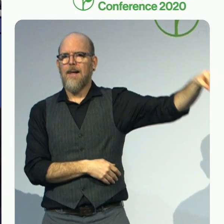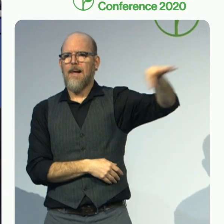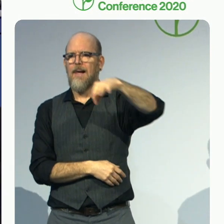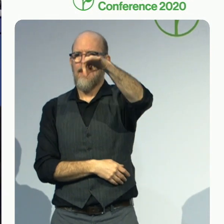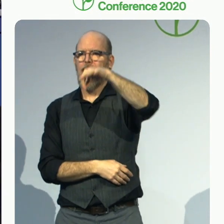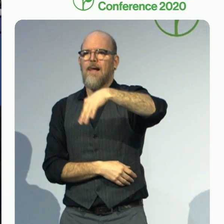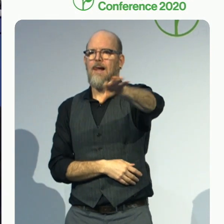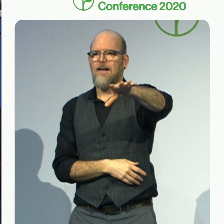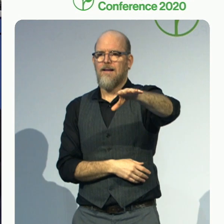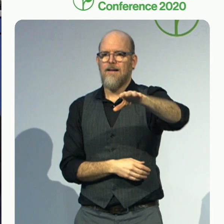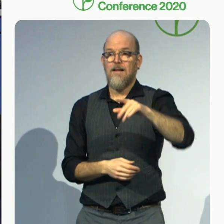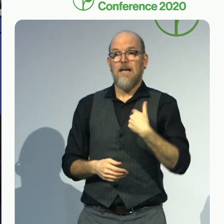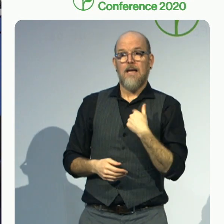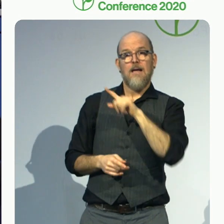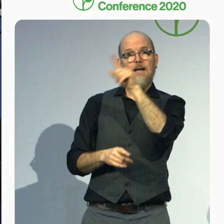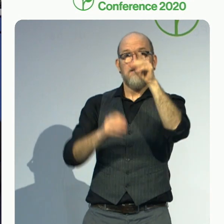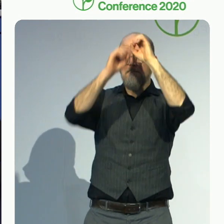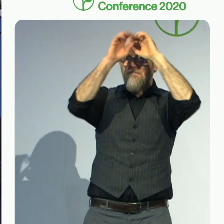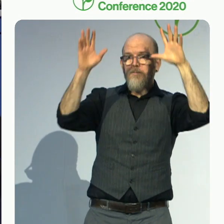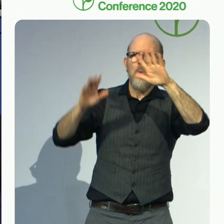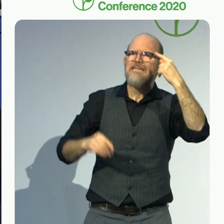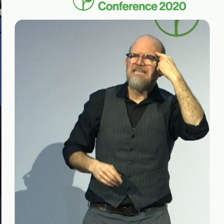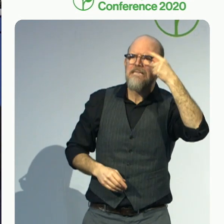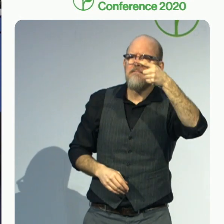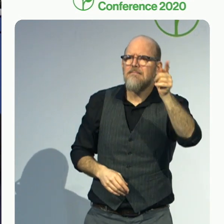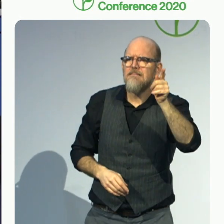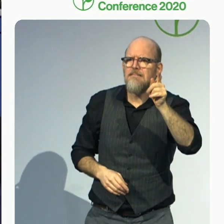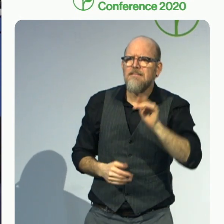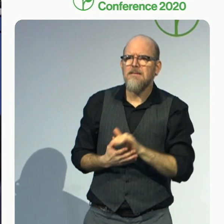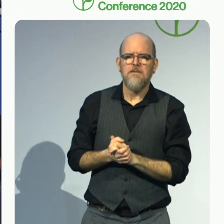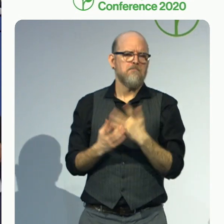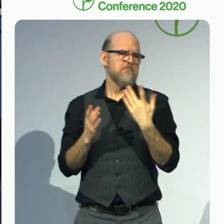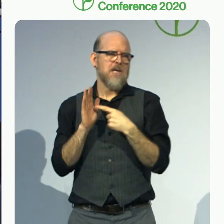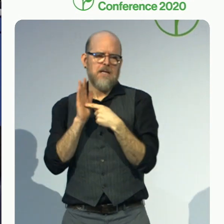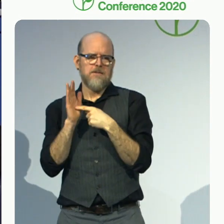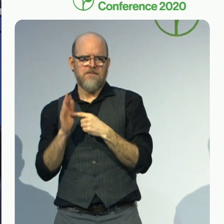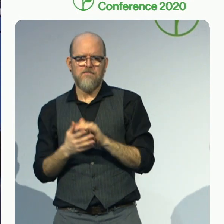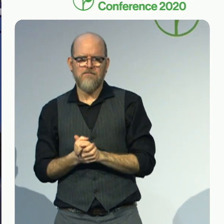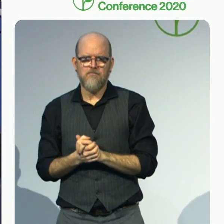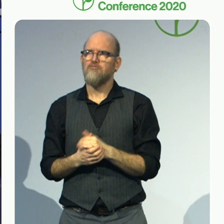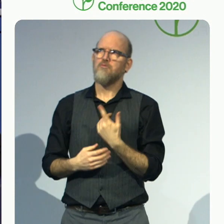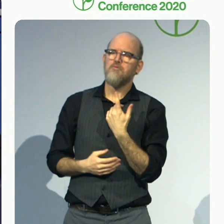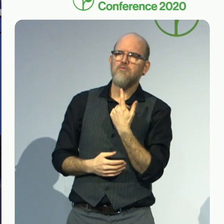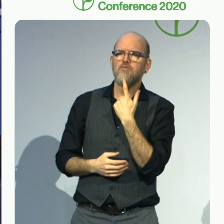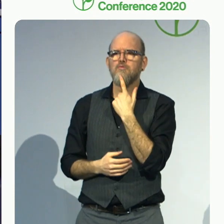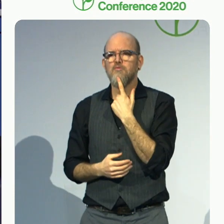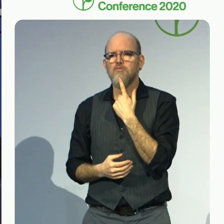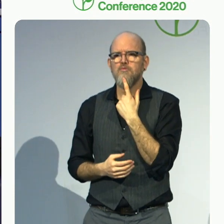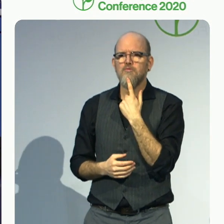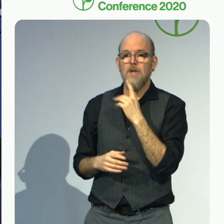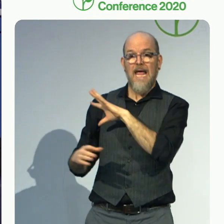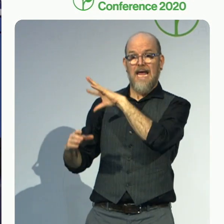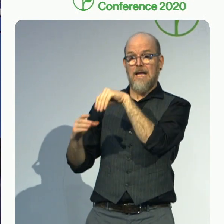this. So if I quote, for example, the general comments on inclusive education, also the general comments on